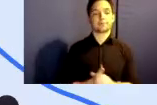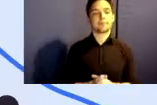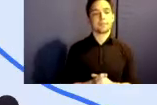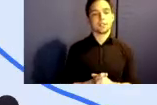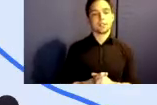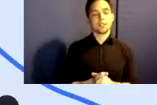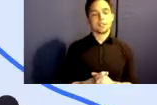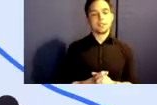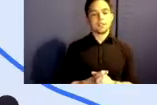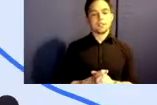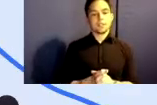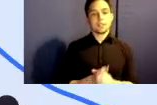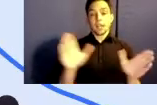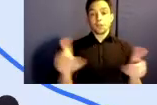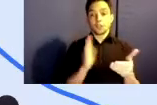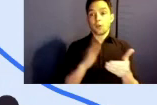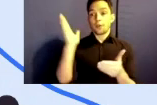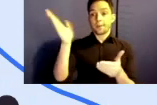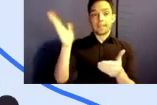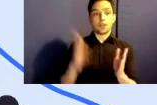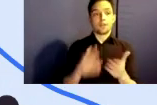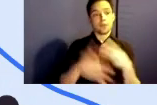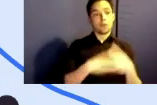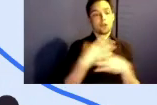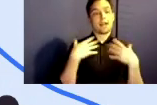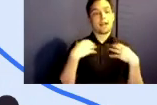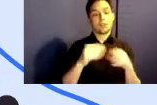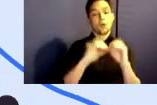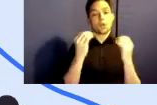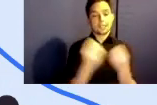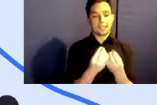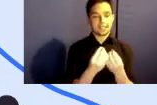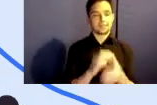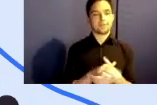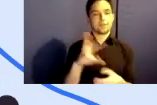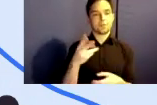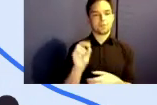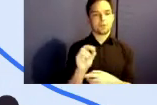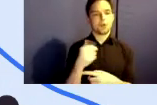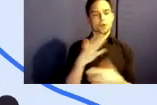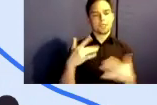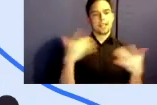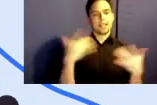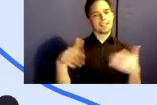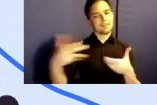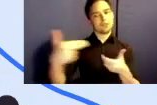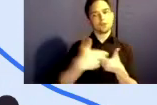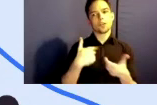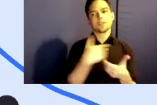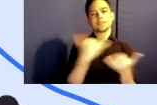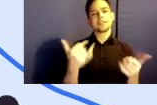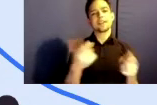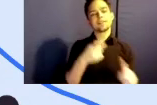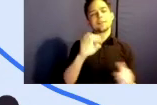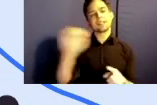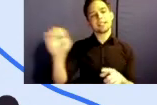and introduce our speakers from the World Health Organization. We are delighted that they've joined us today from the